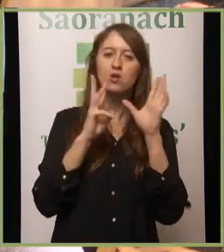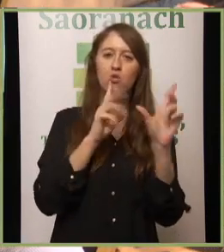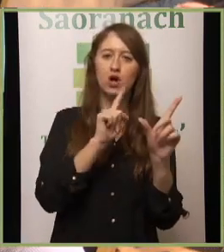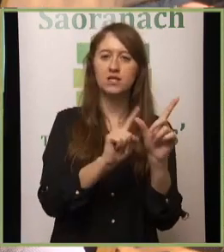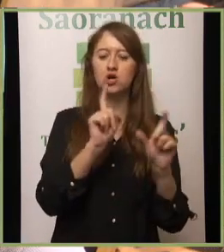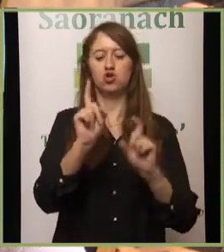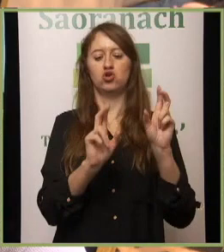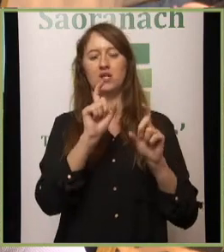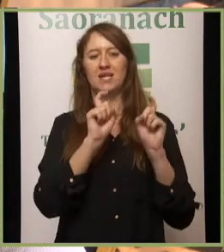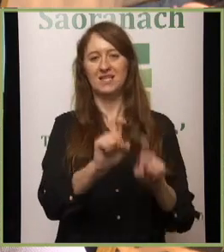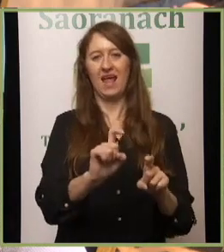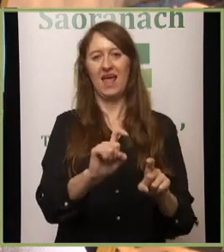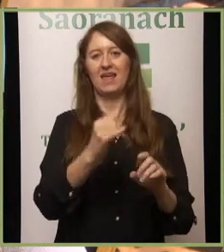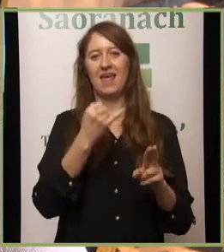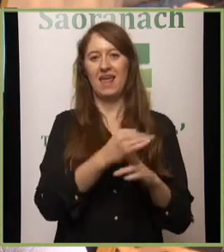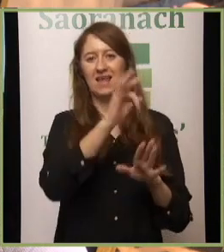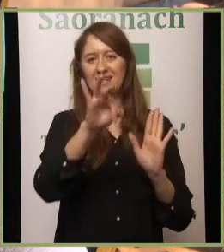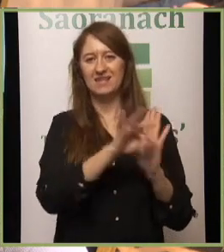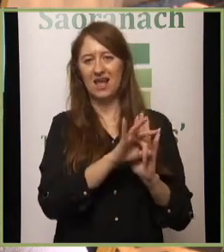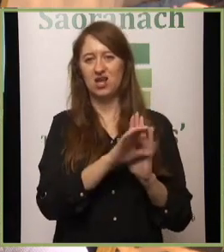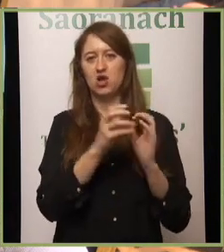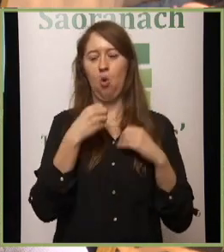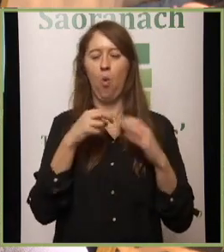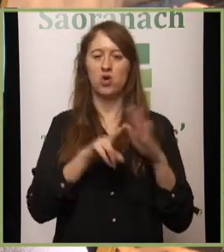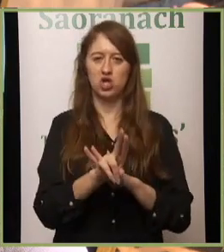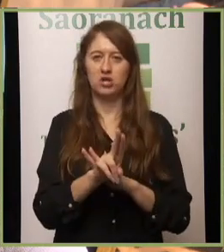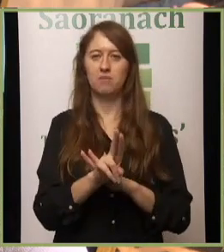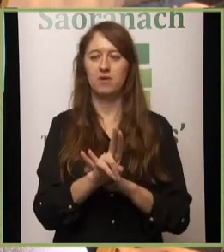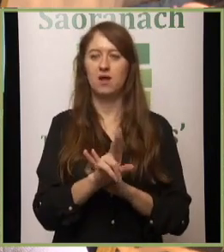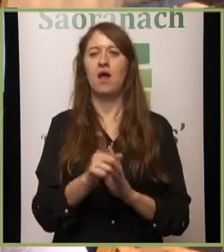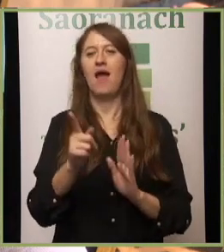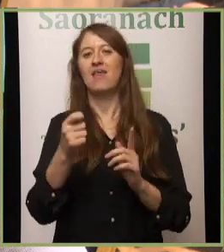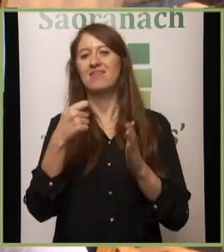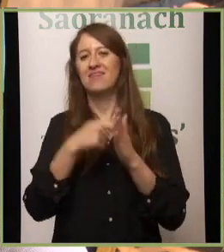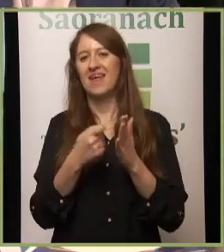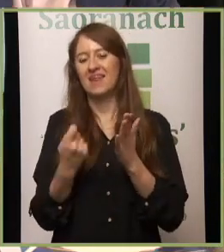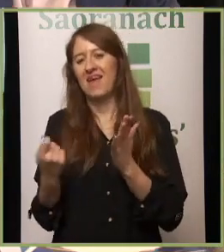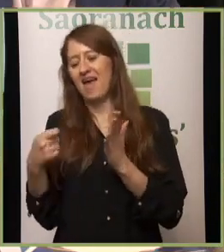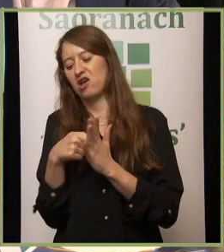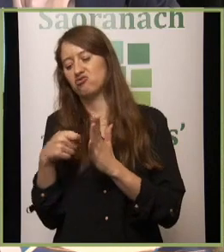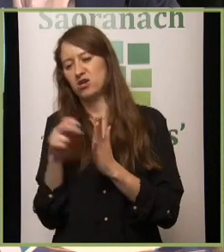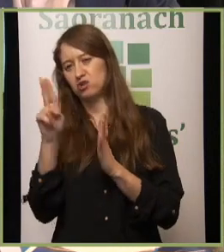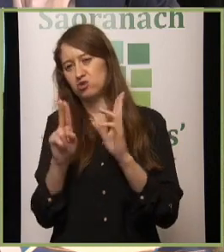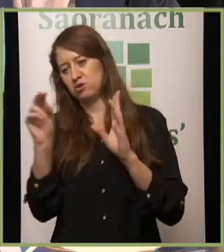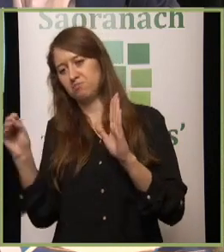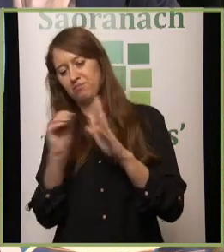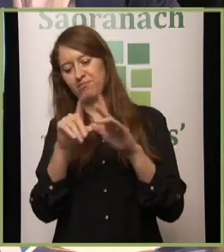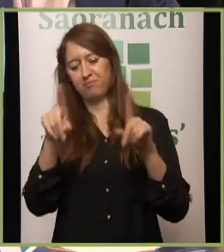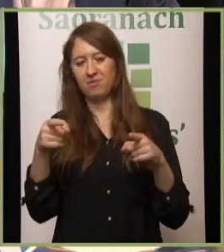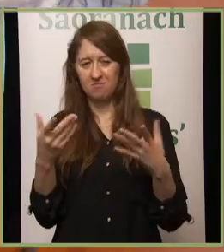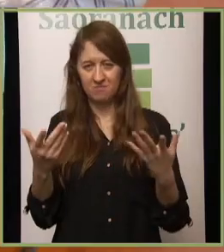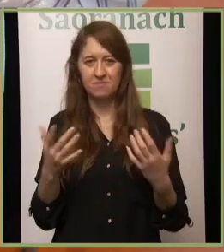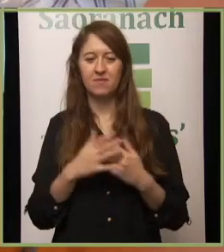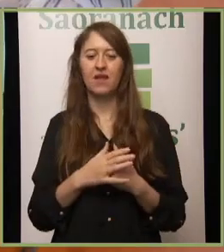ownership, and any other thing put in as a caveat. The review, if you imply that this